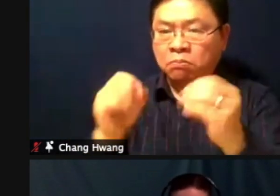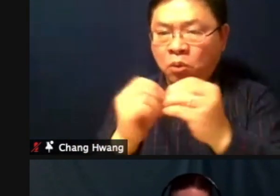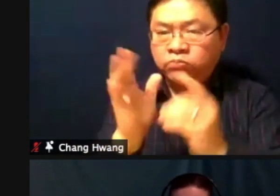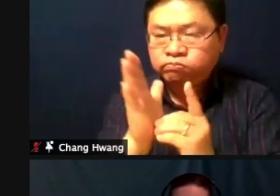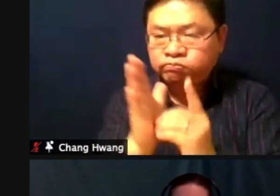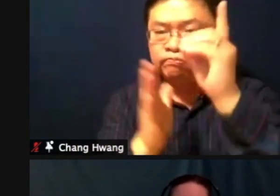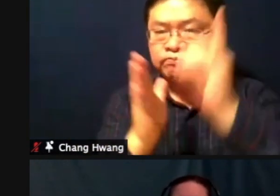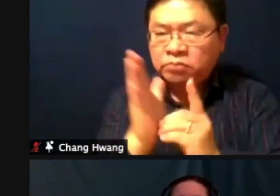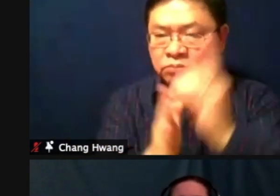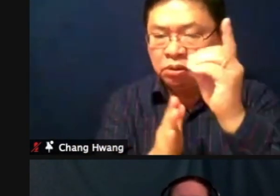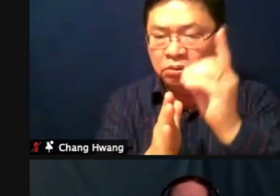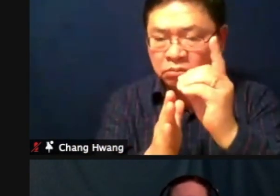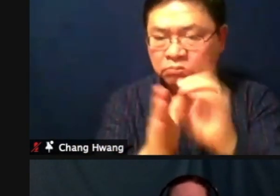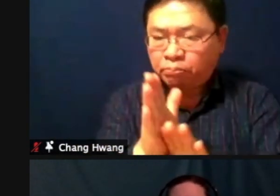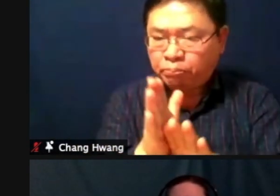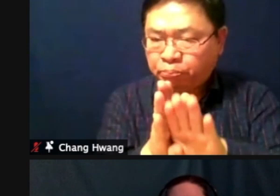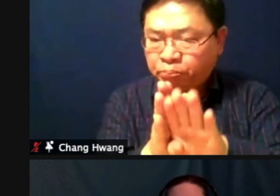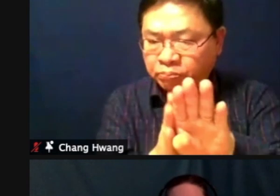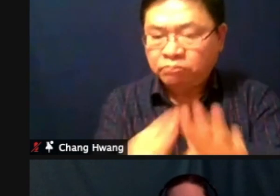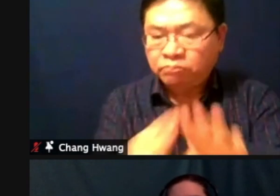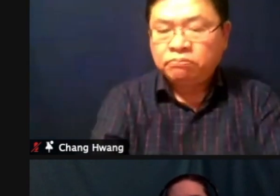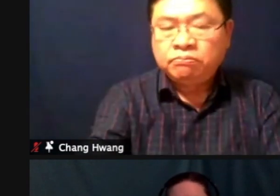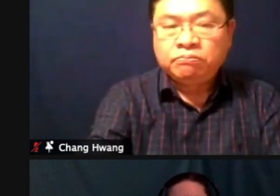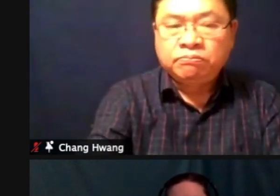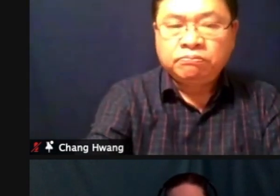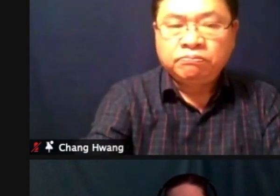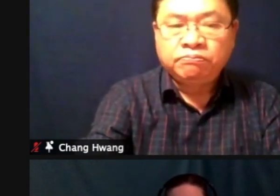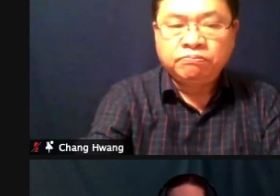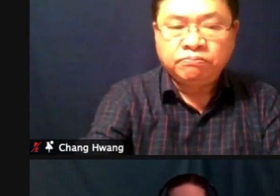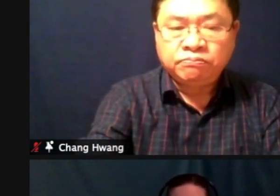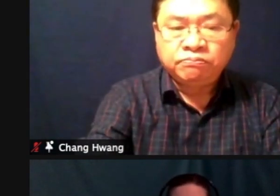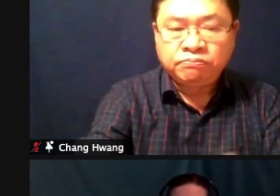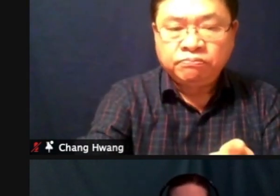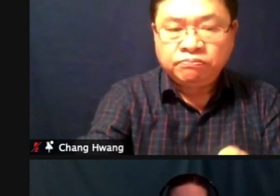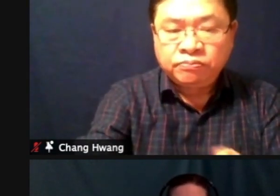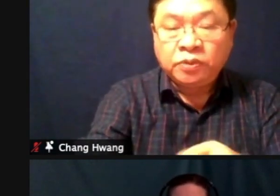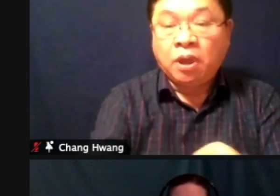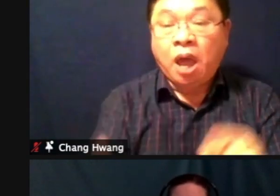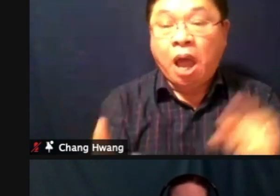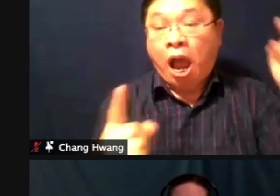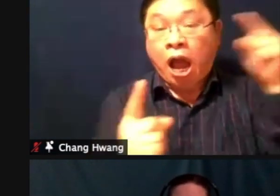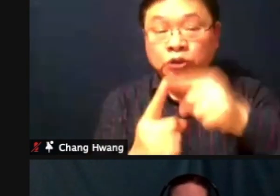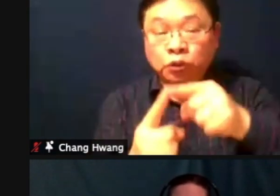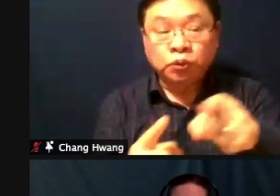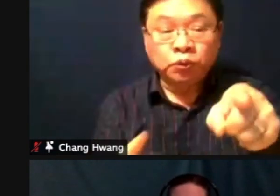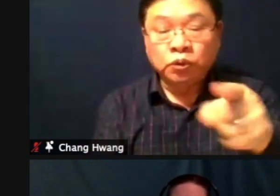the mix there. But more and more deaf students were learning sign language.